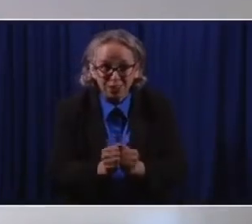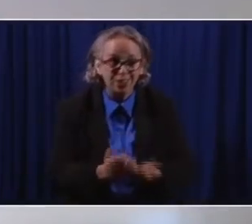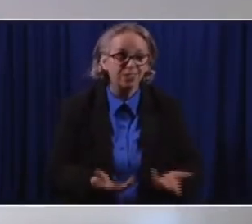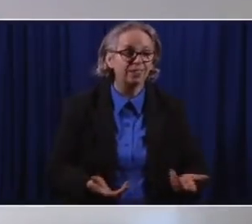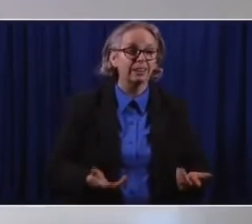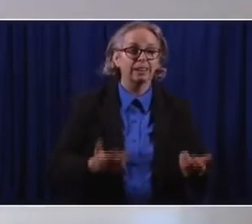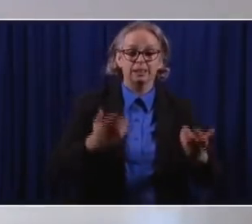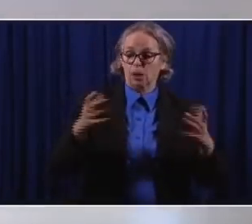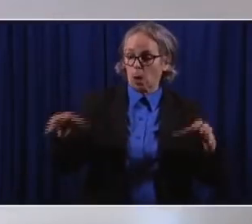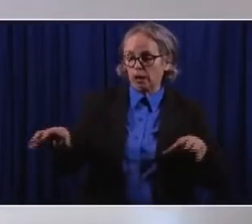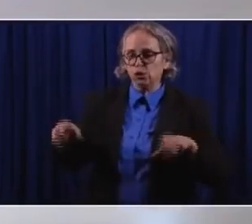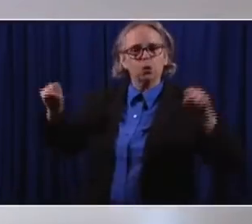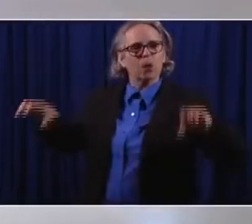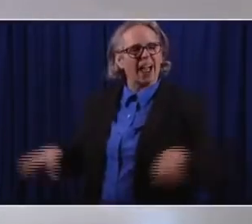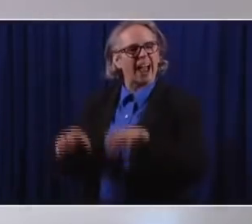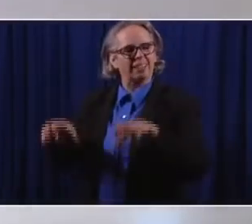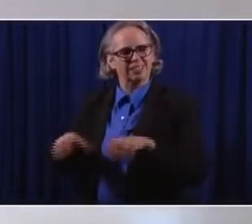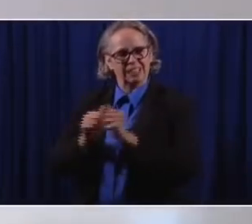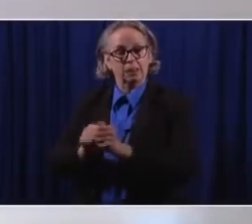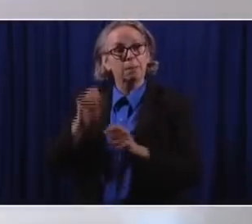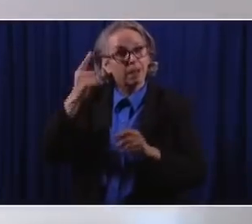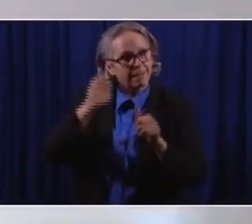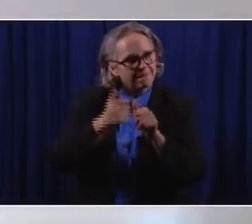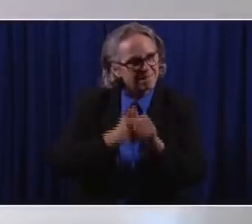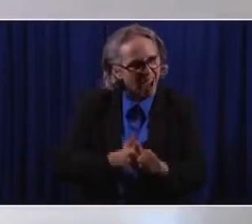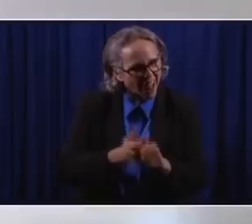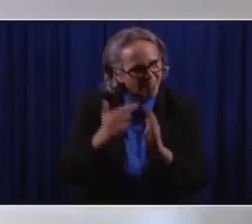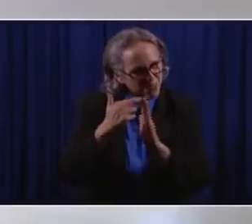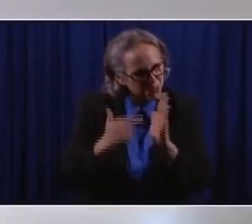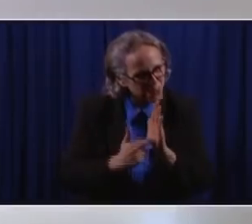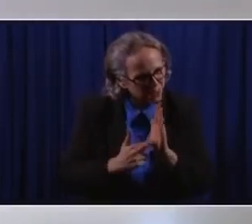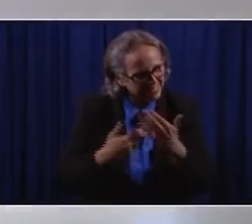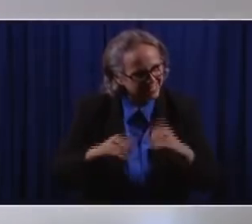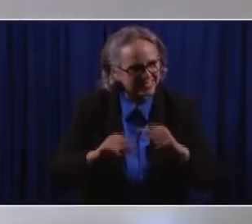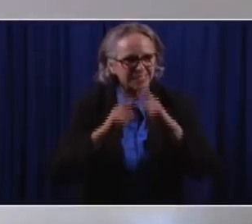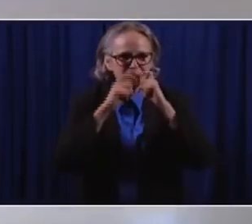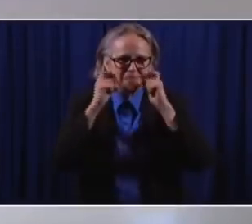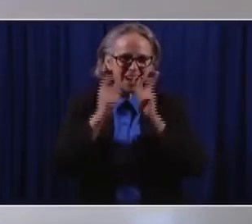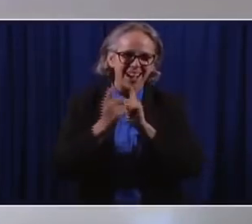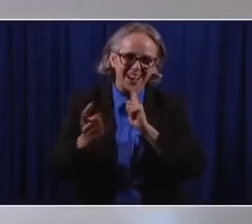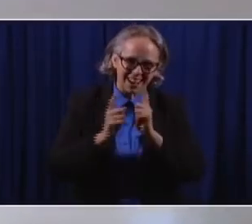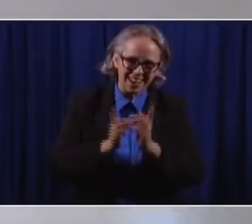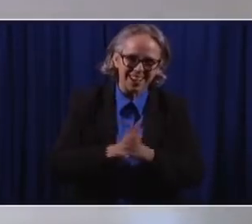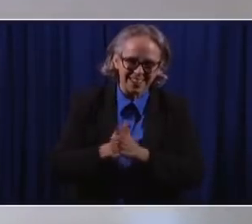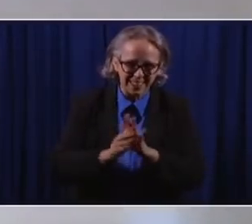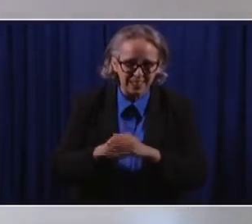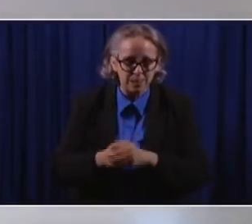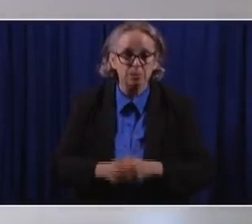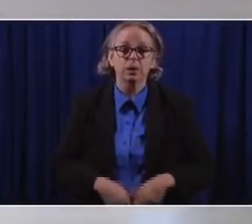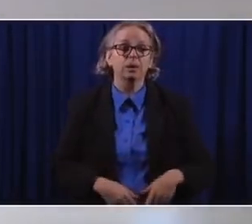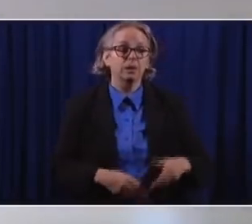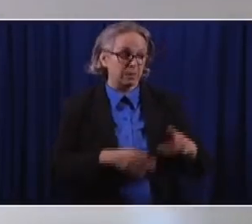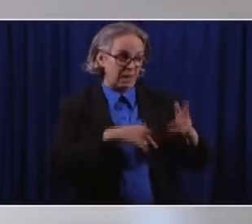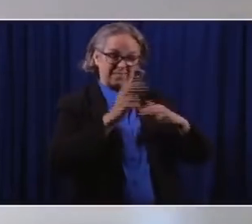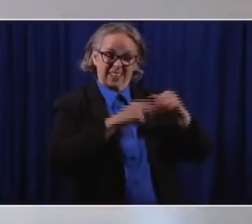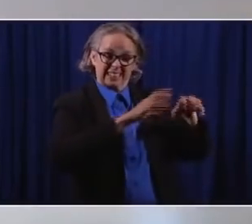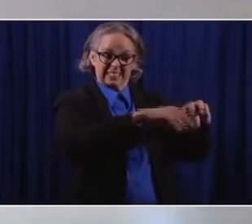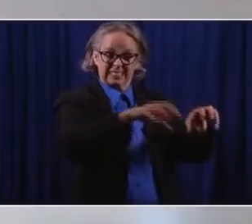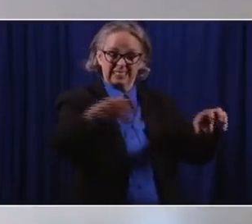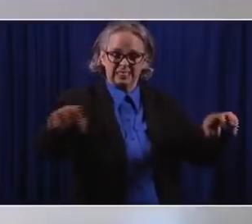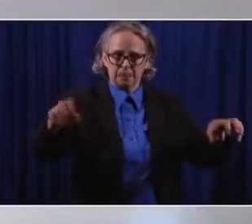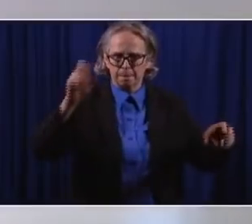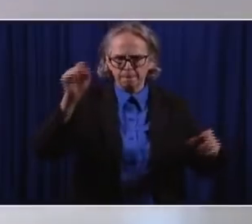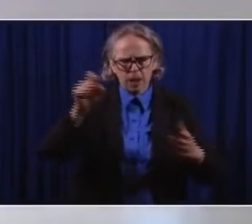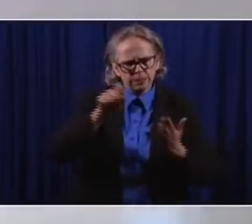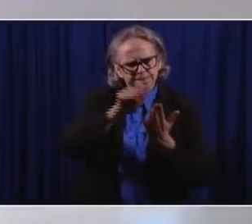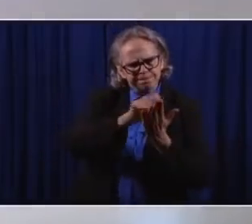safe manner. The facilities will have to develop a written and transparent plan with these new requirements so that families and